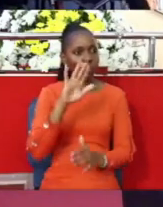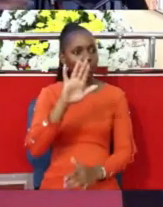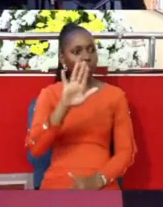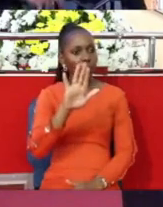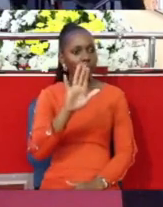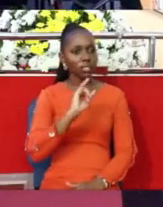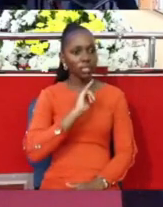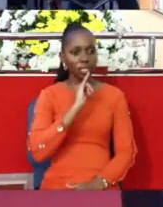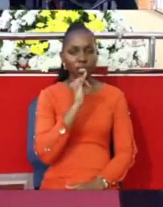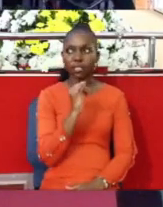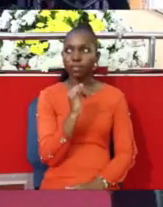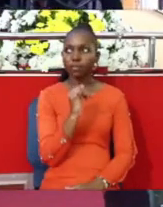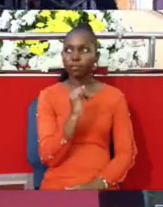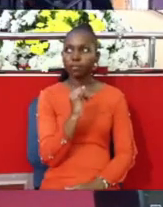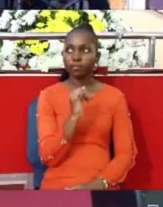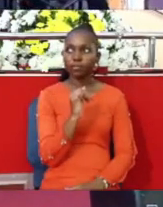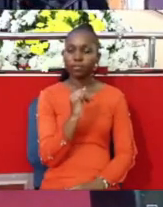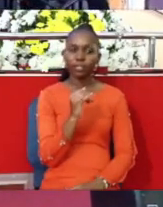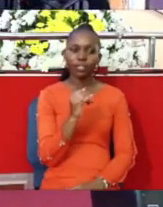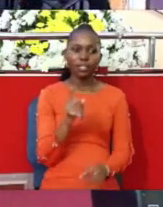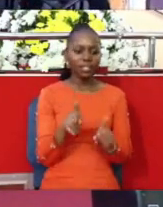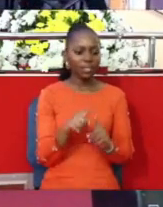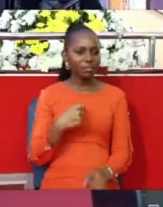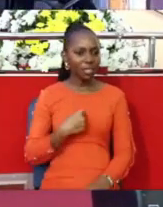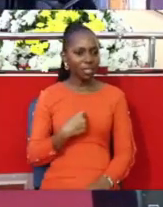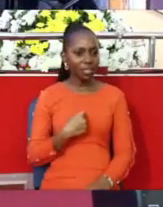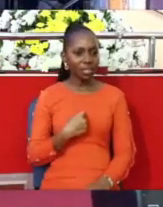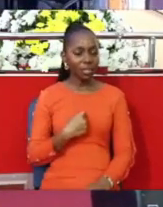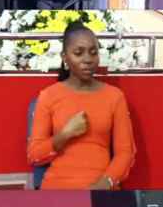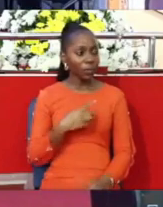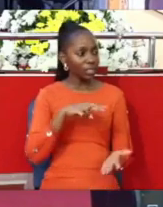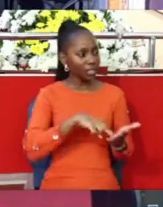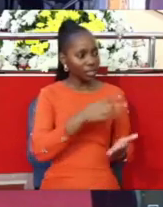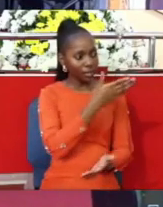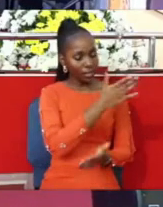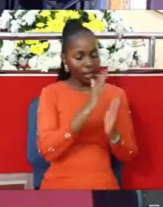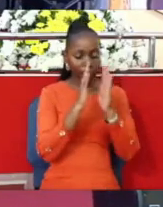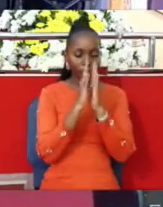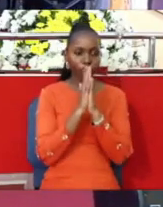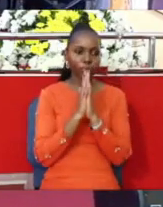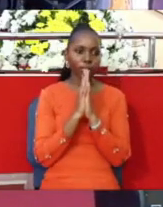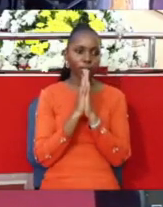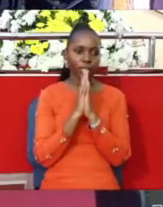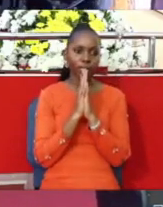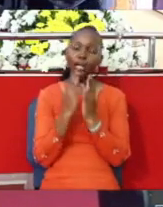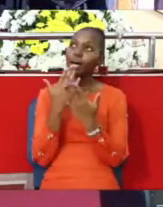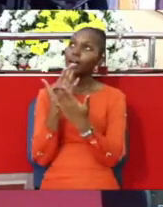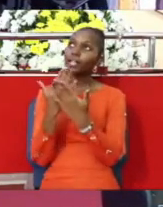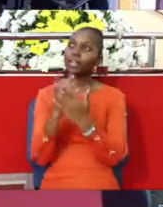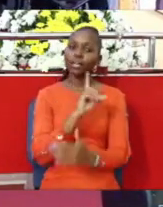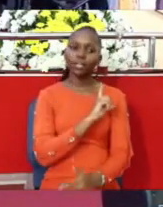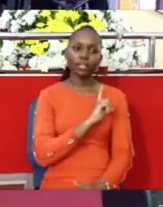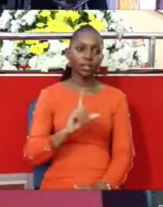Nitaenda nisimame pale. Because I also want to run to him. Kwa sababu pia nataka nimkimbilie. Because he is my strong. strong tower. Kwa sababu yeye ni ngome imara. Is